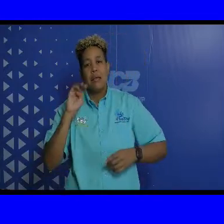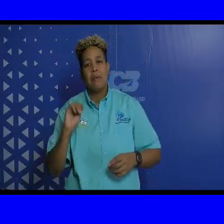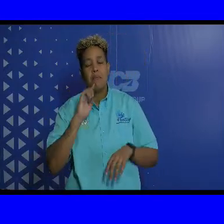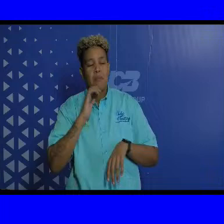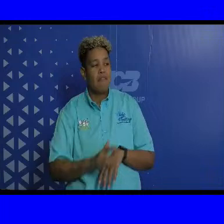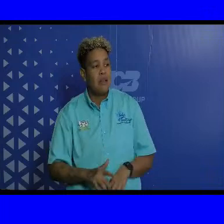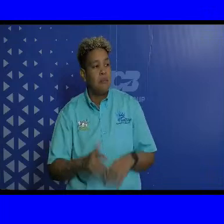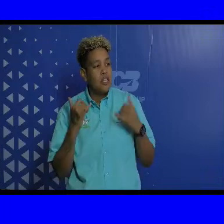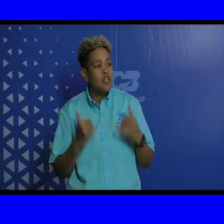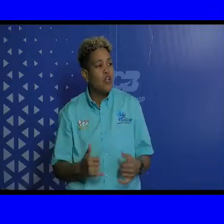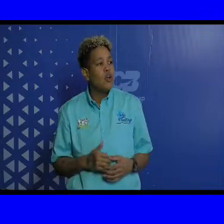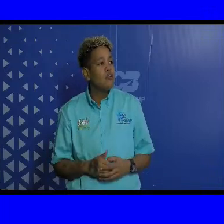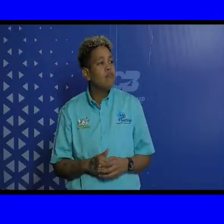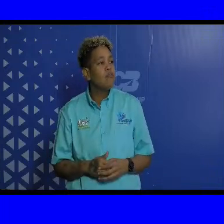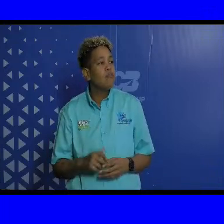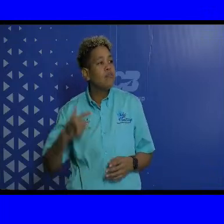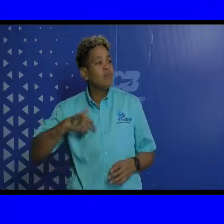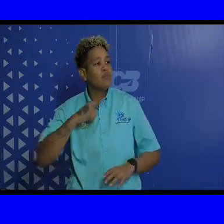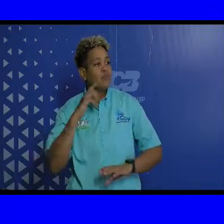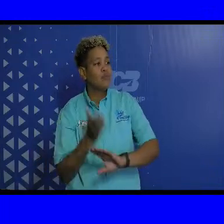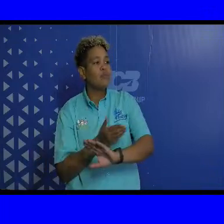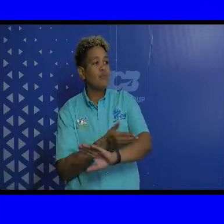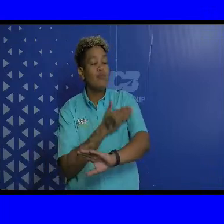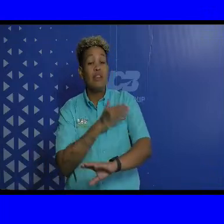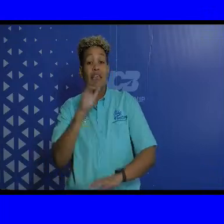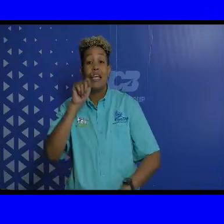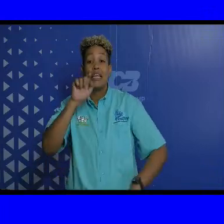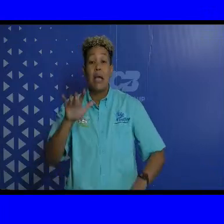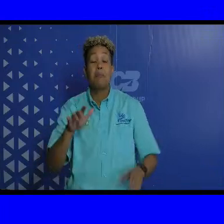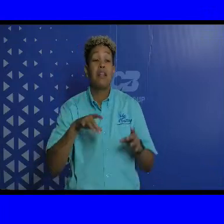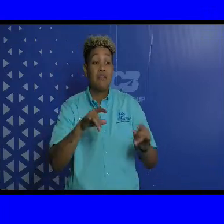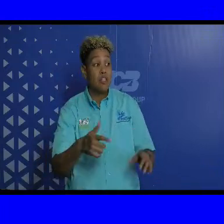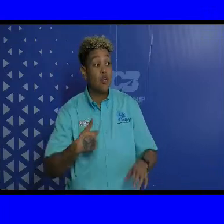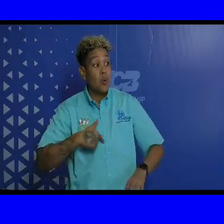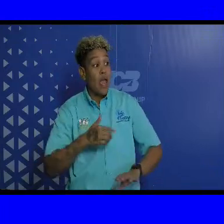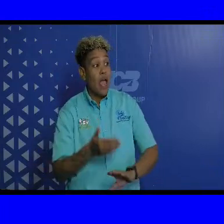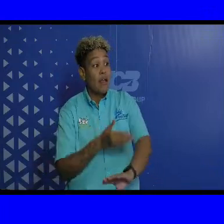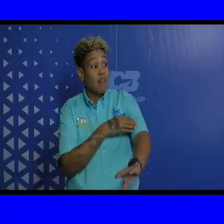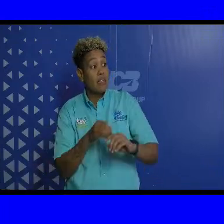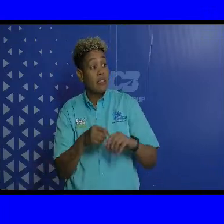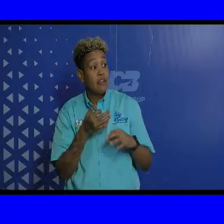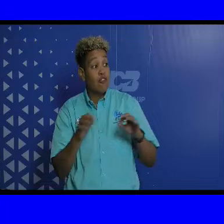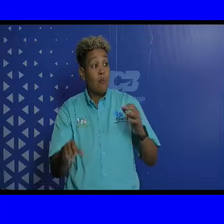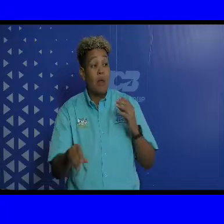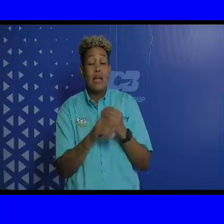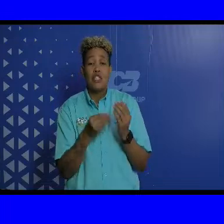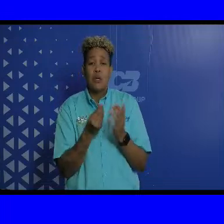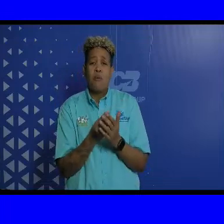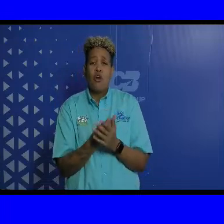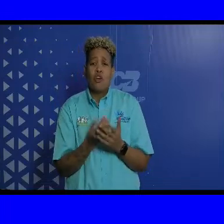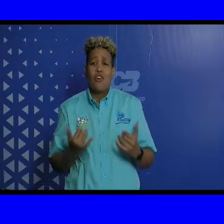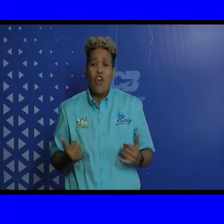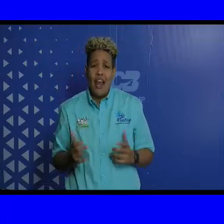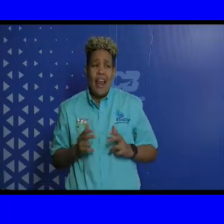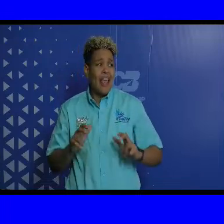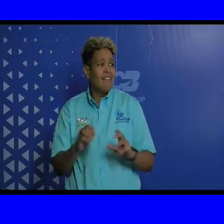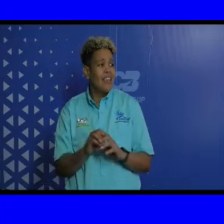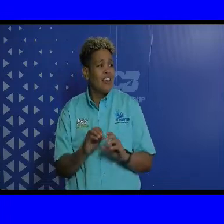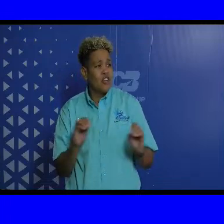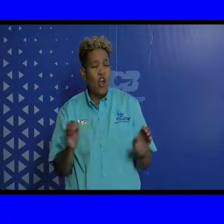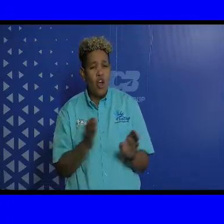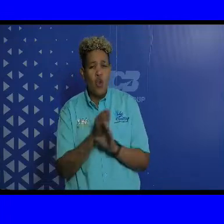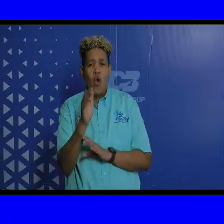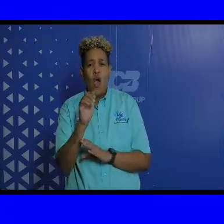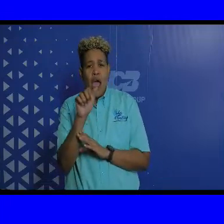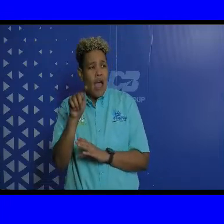availability. We have improved capital efficiency, and we are well advanced in freeing up additional capital currently invested in non-core